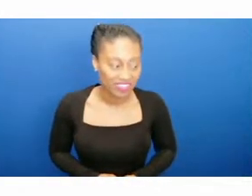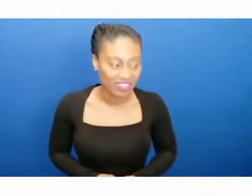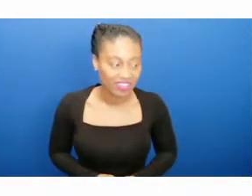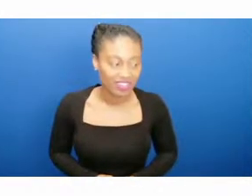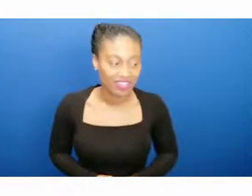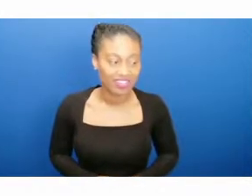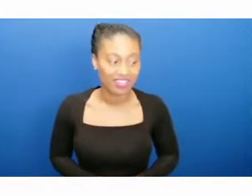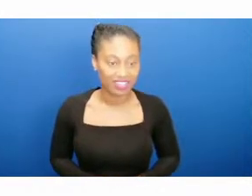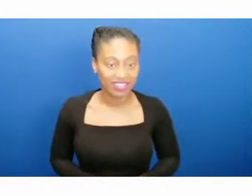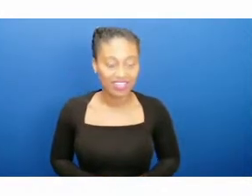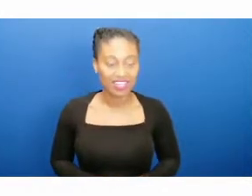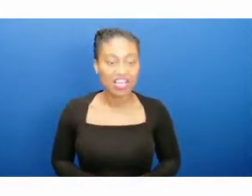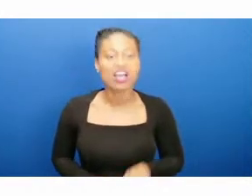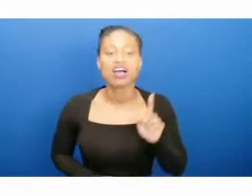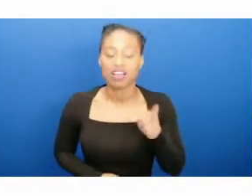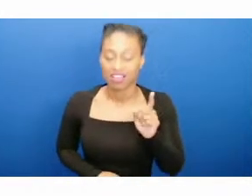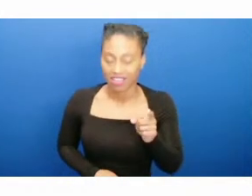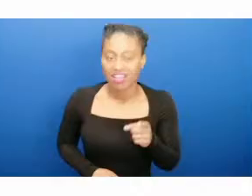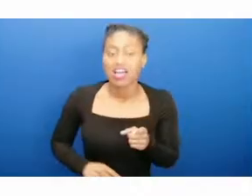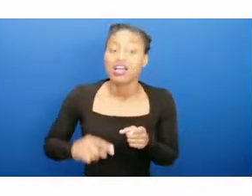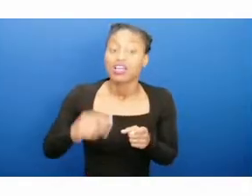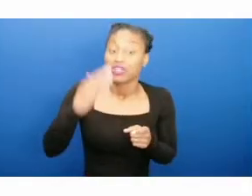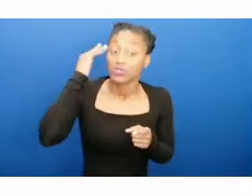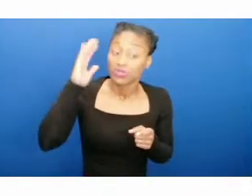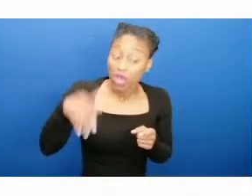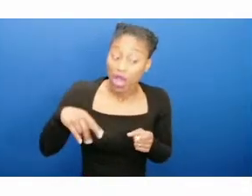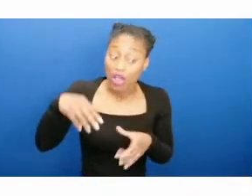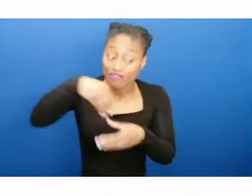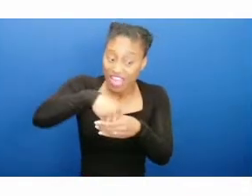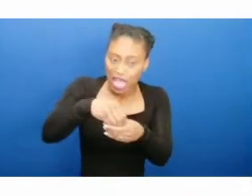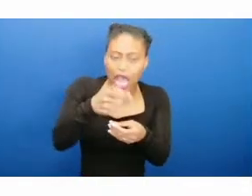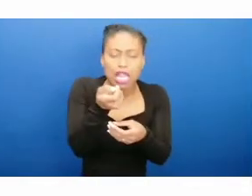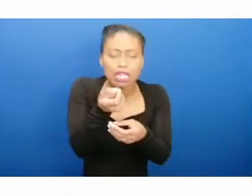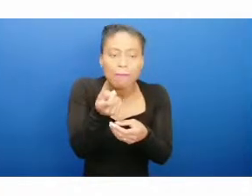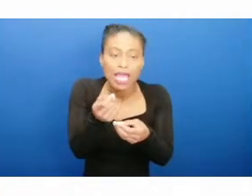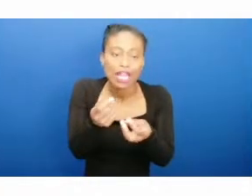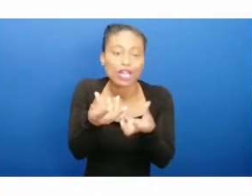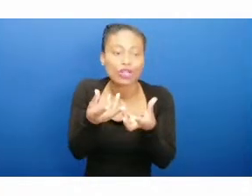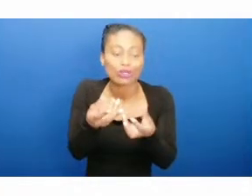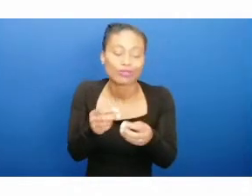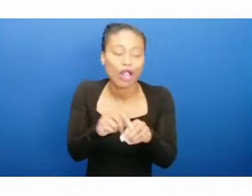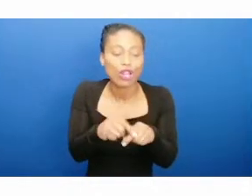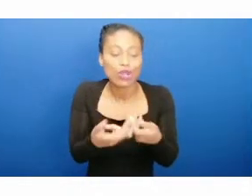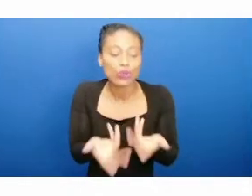So the filling does have a bit of a loose texture. So if you lose a bit, don't worry.